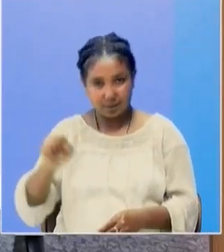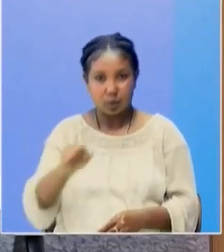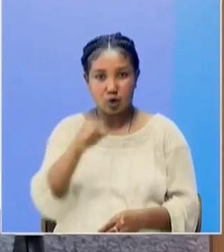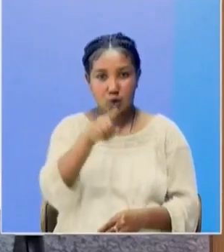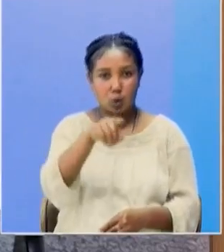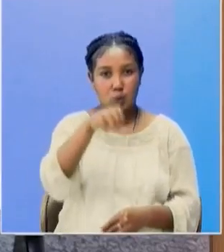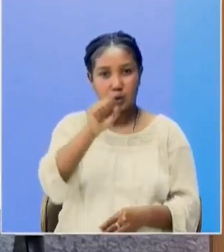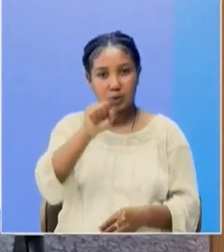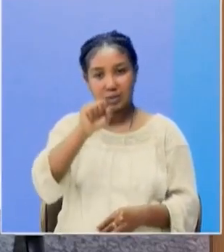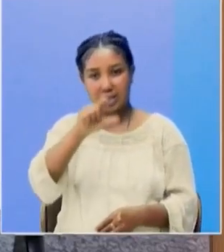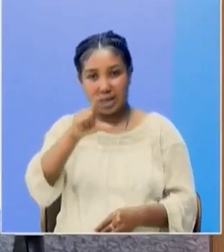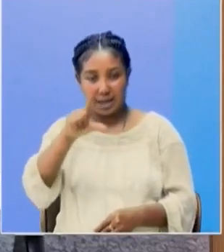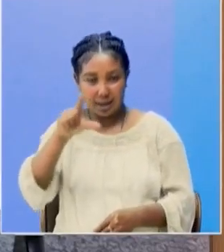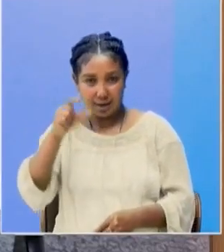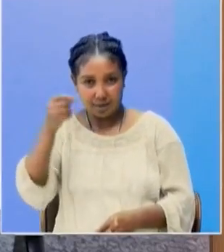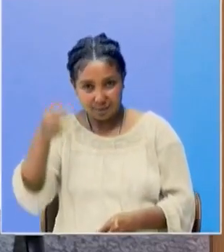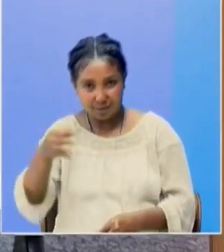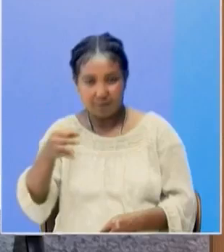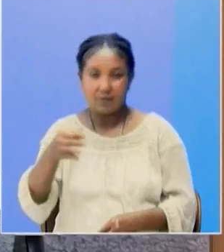yourself,